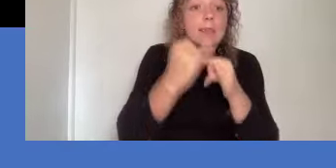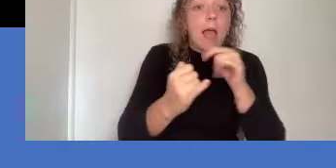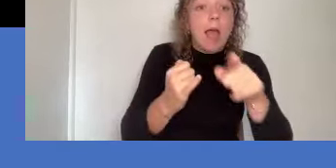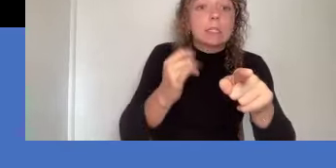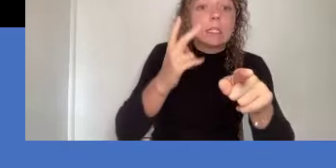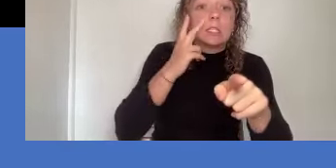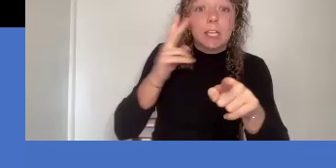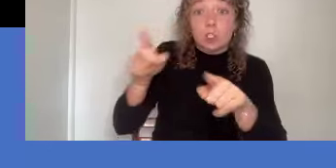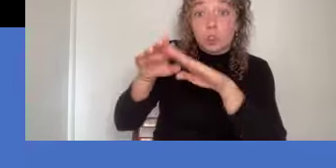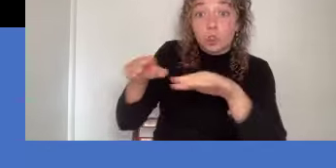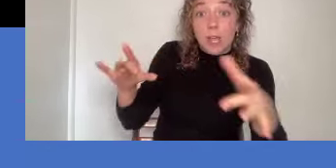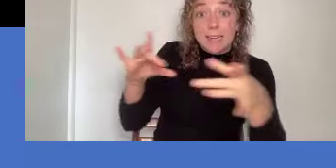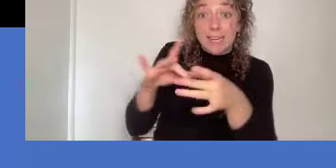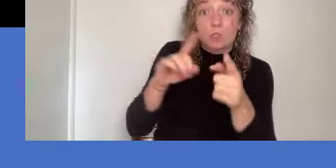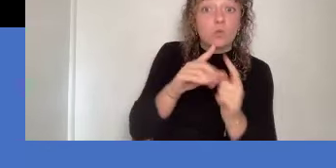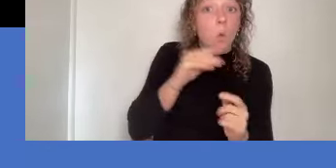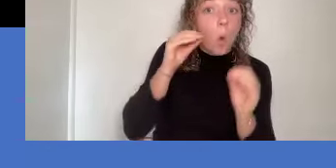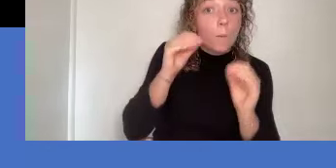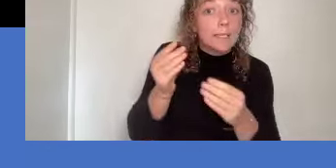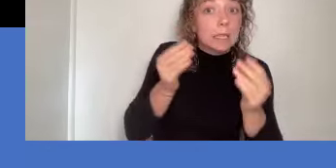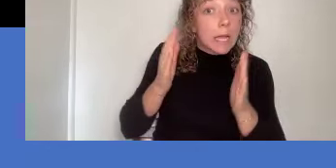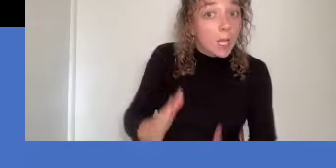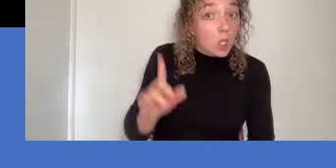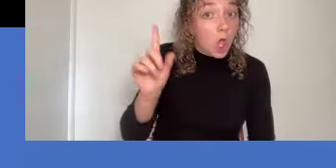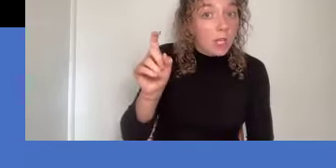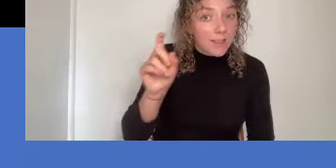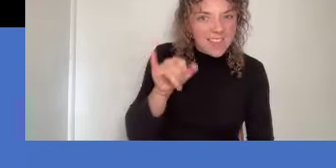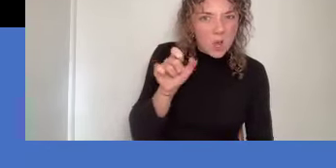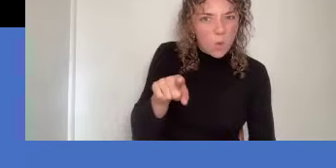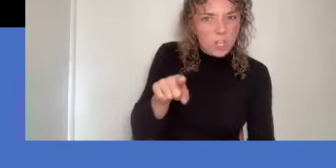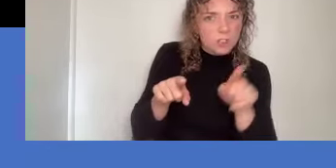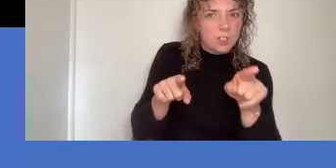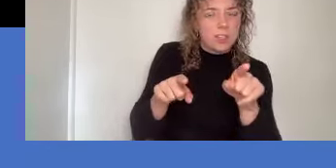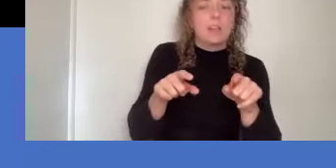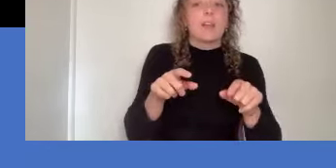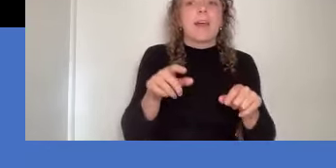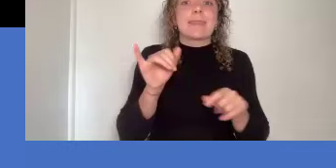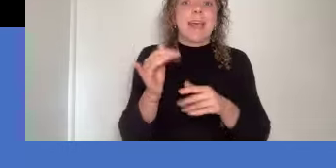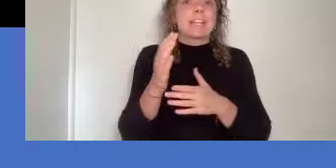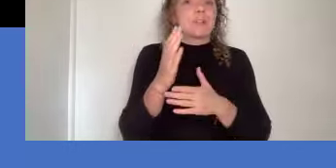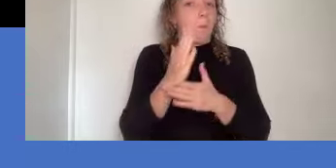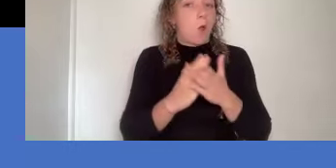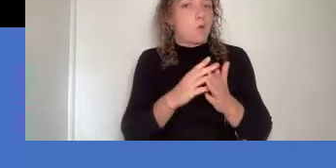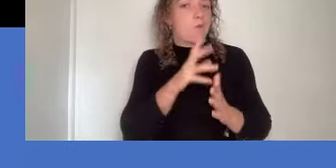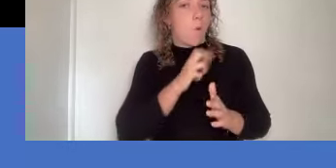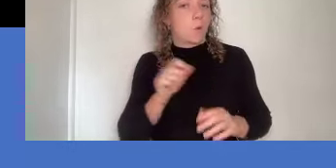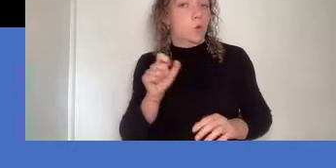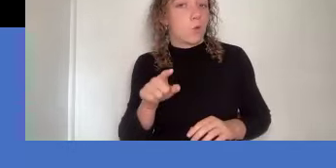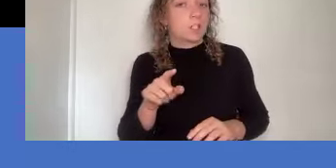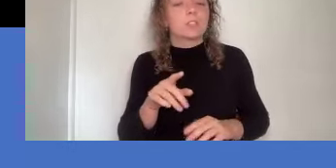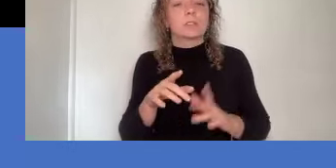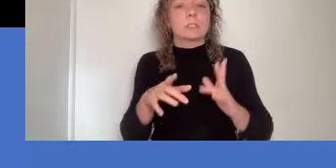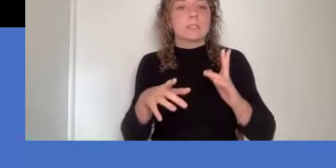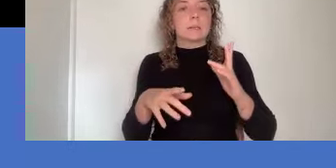is child connected to the homeless liaison? Okay, so this is part of an old question, and it has been added